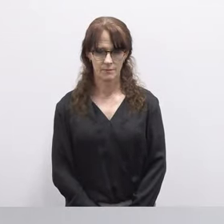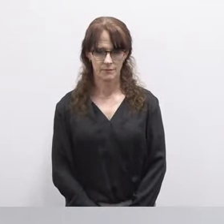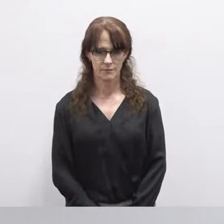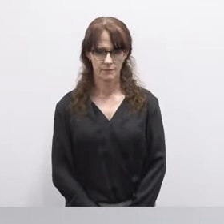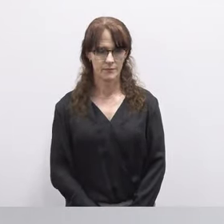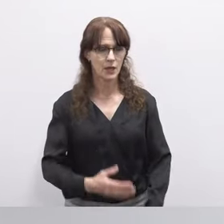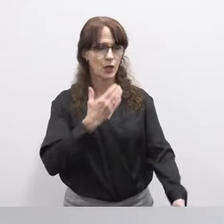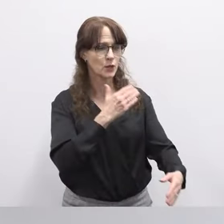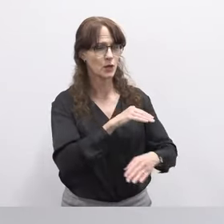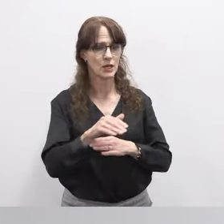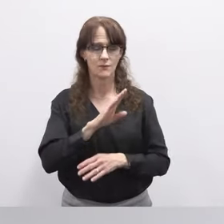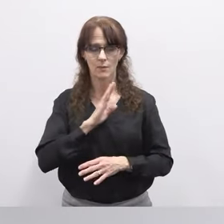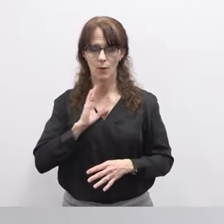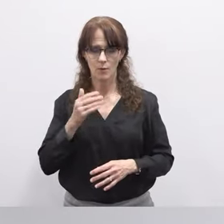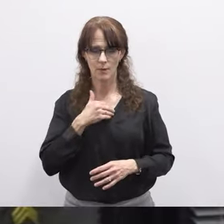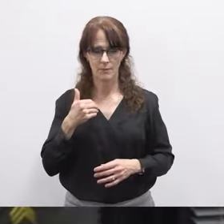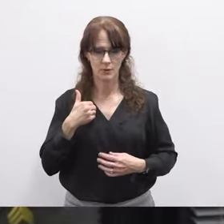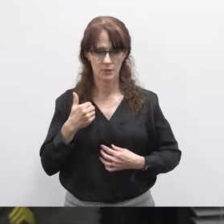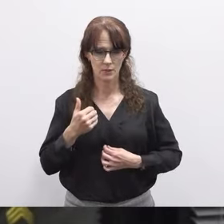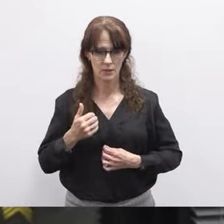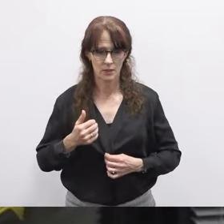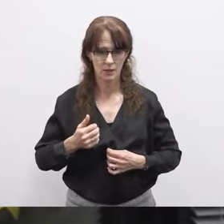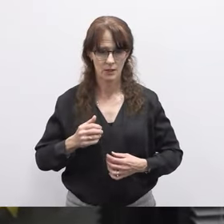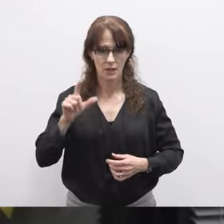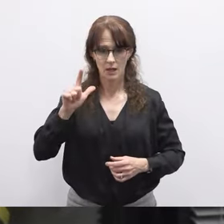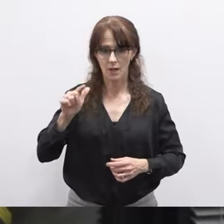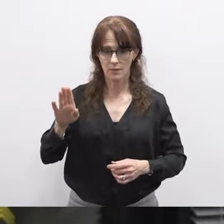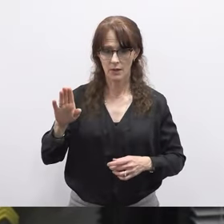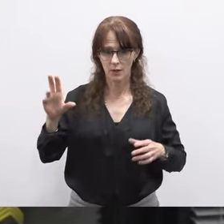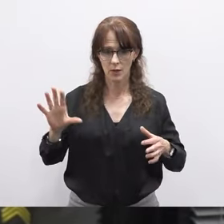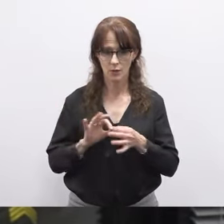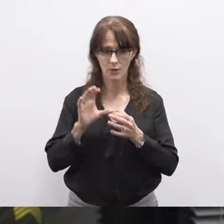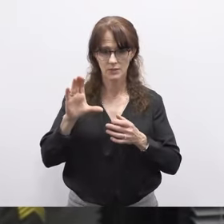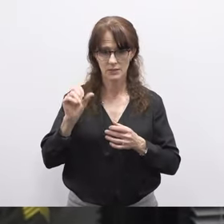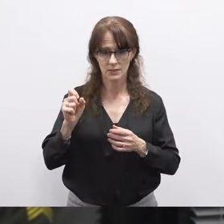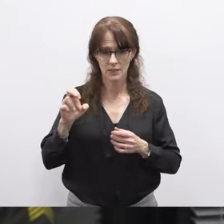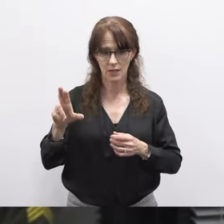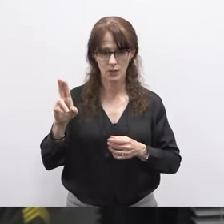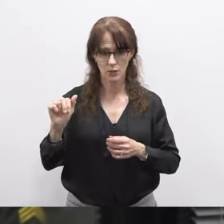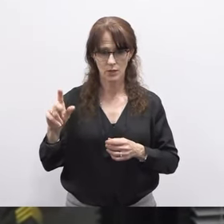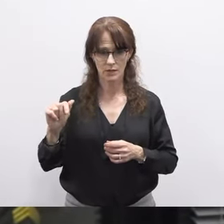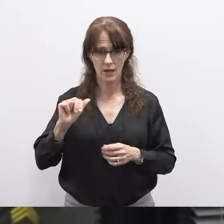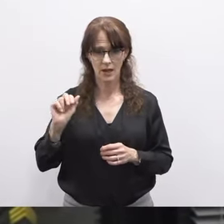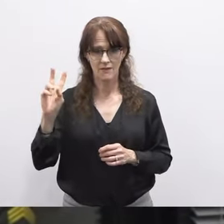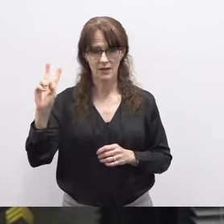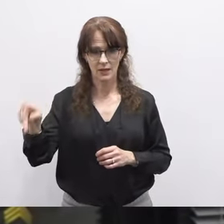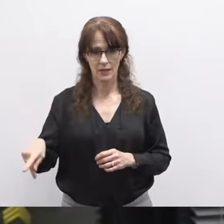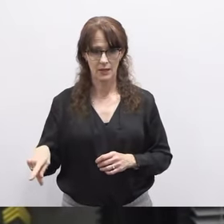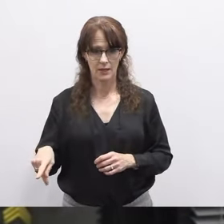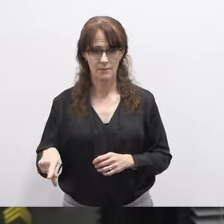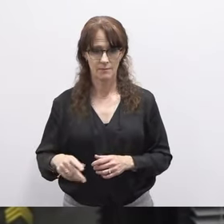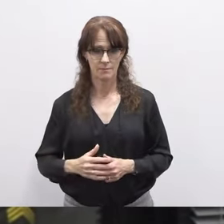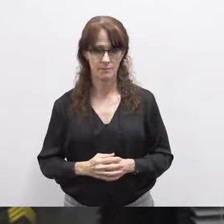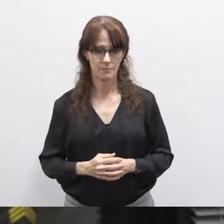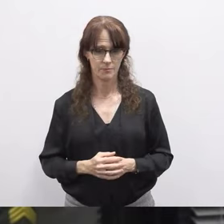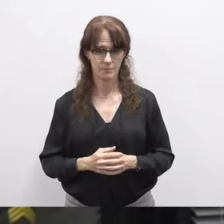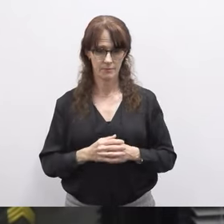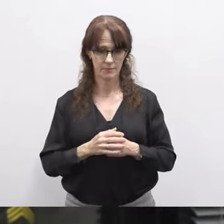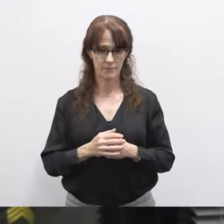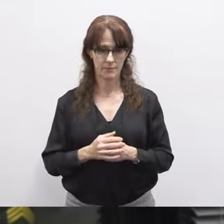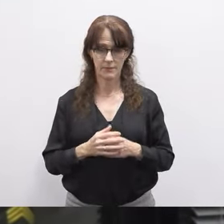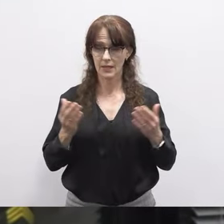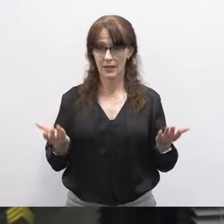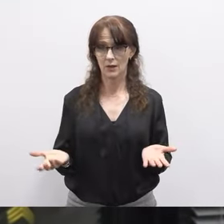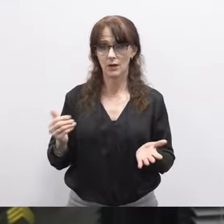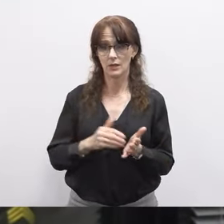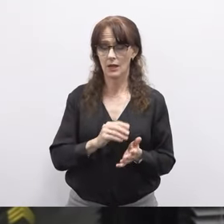Good evening, board members. I'm Enrique Chavez, the Long Beach Unified CSEA Unit A VP. Here again,